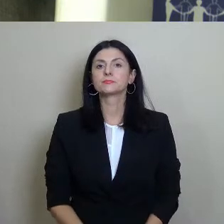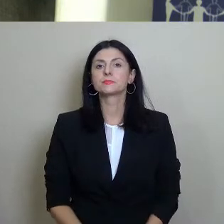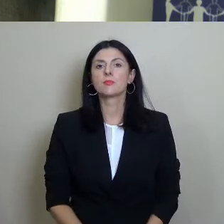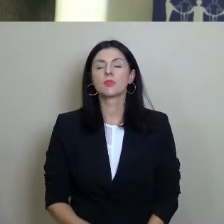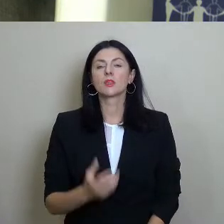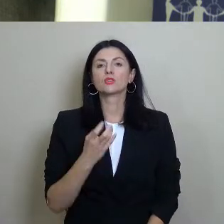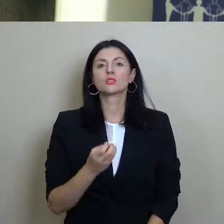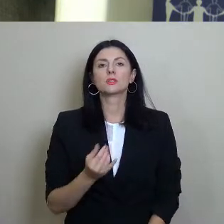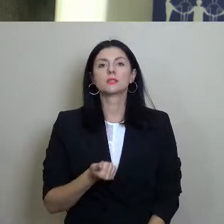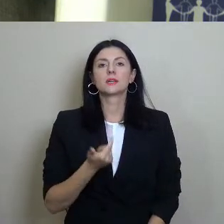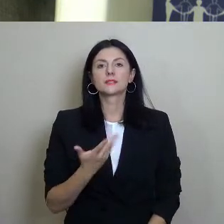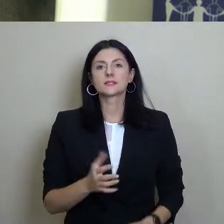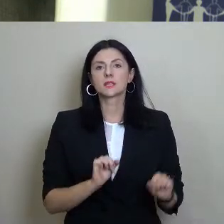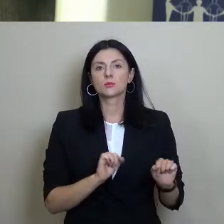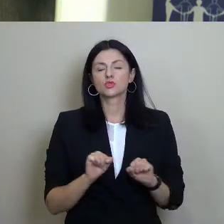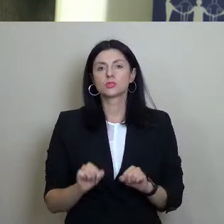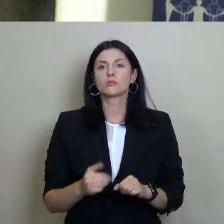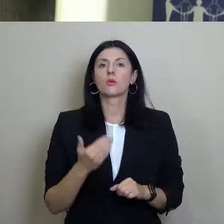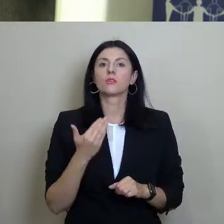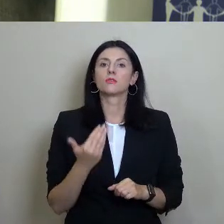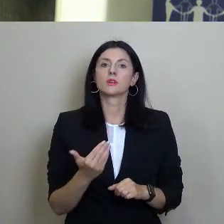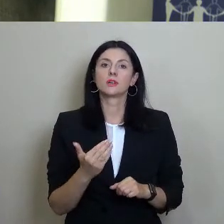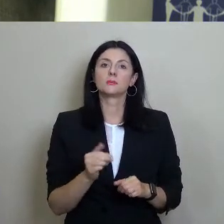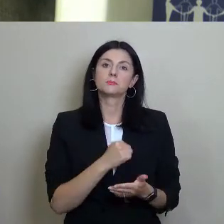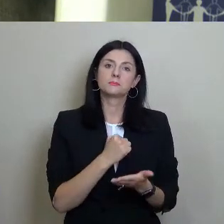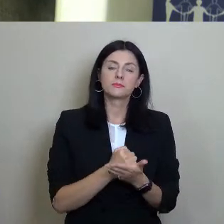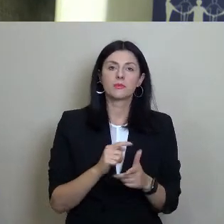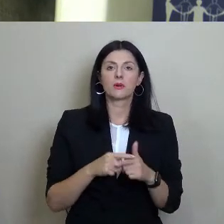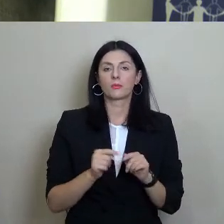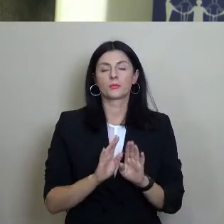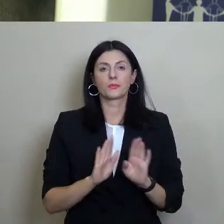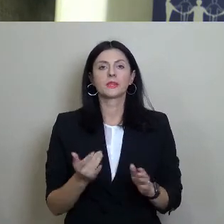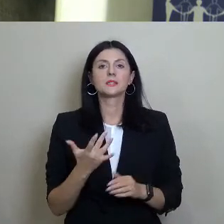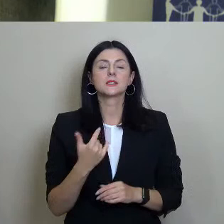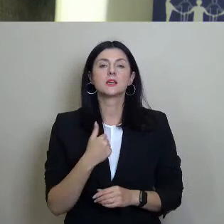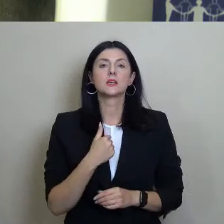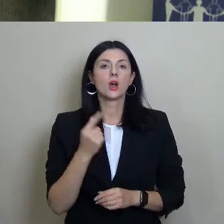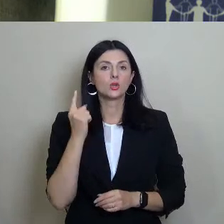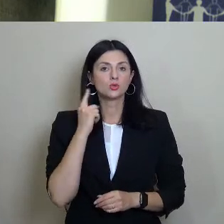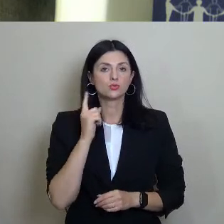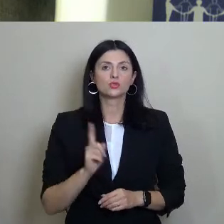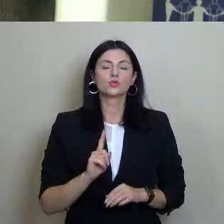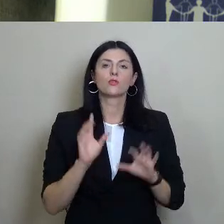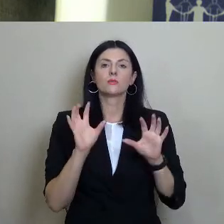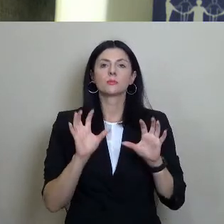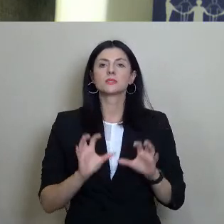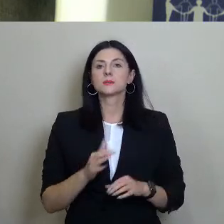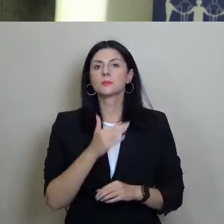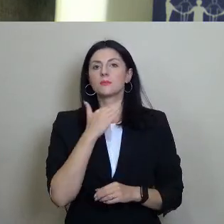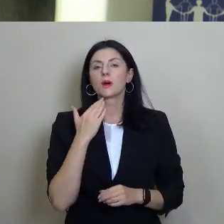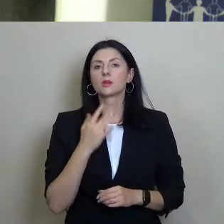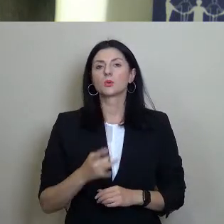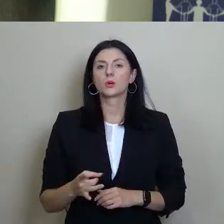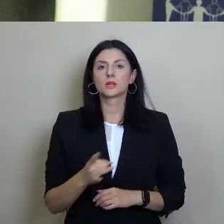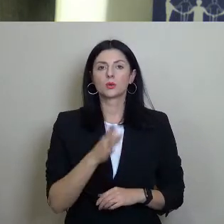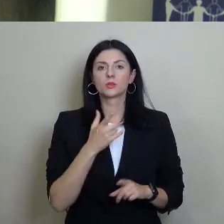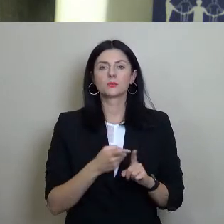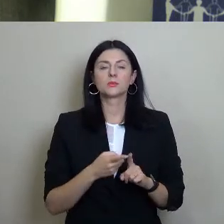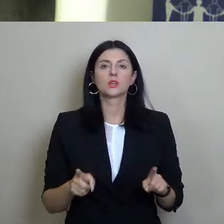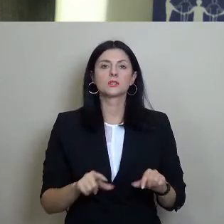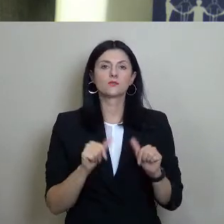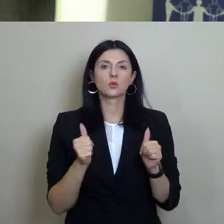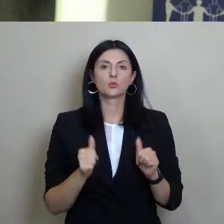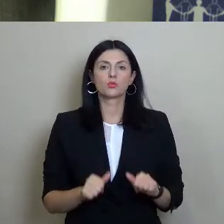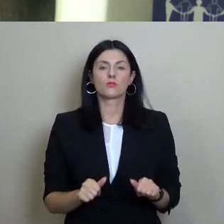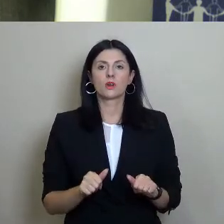elevated to the higher level in the list of nominees. I heard that in a lot of regions,